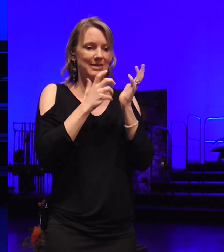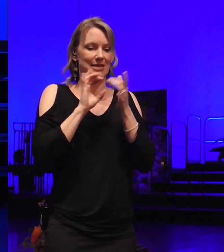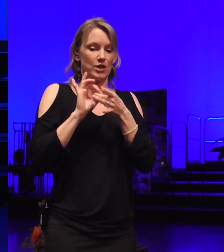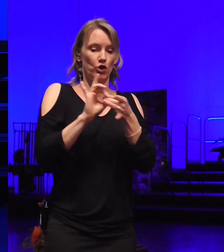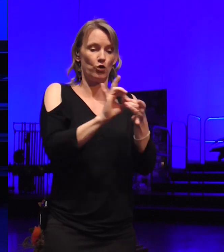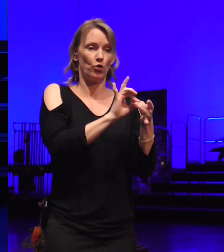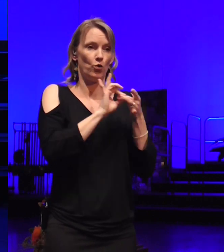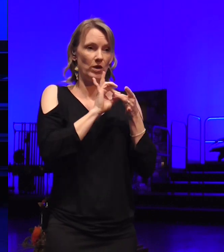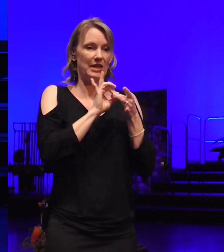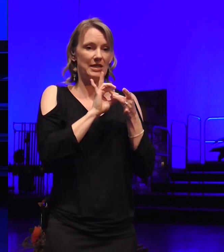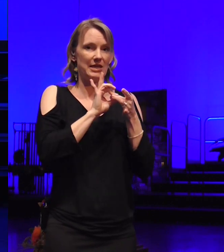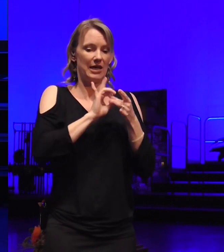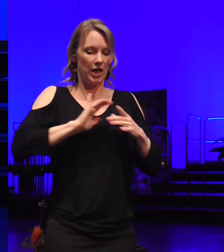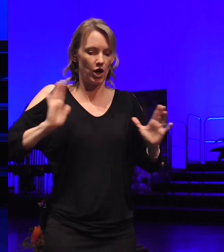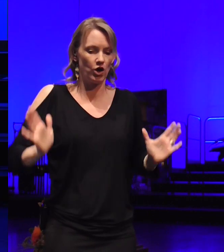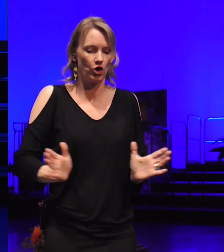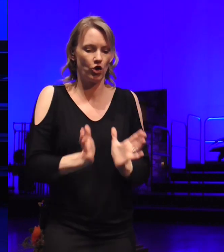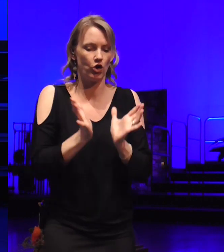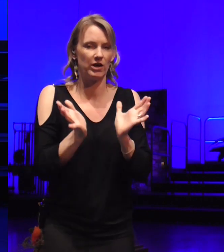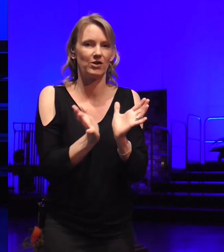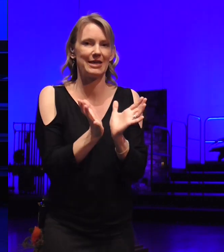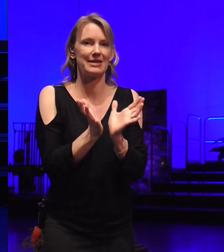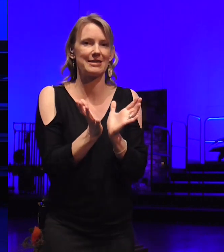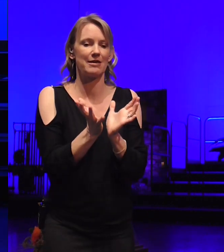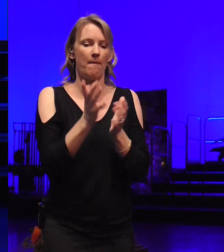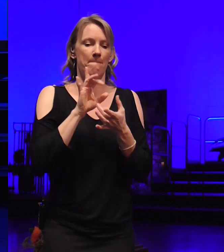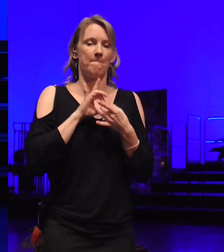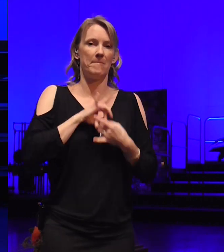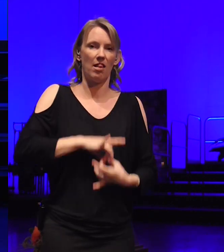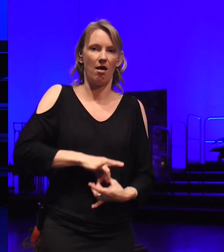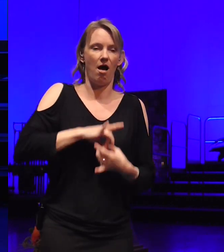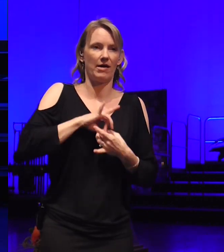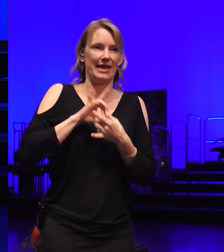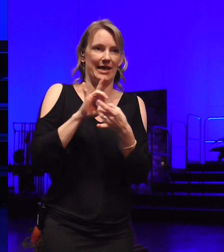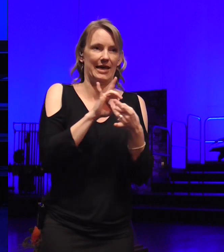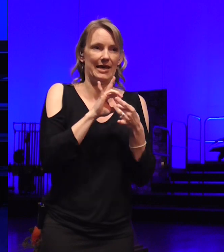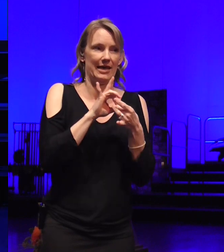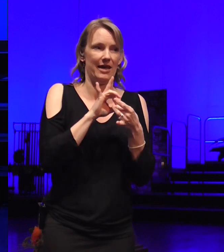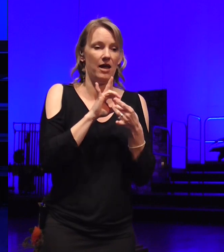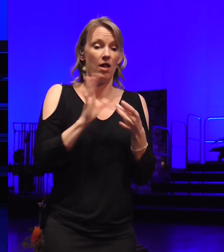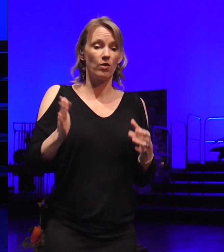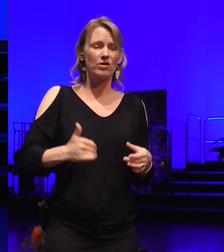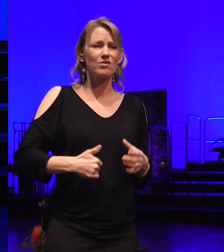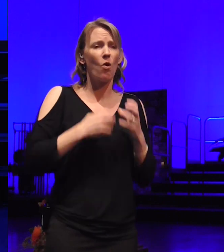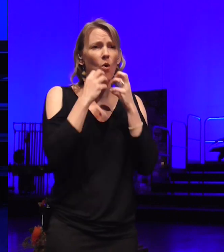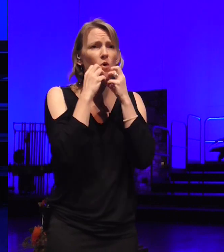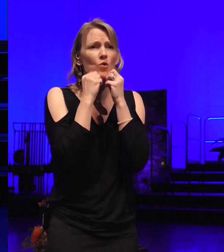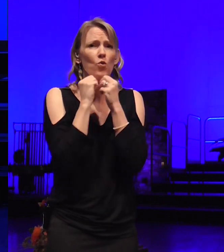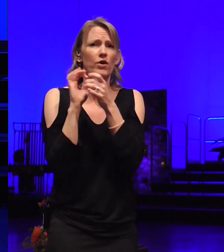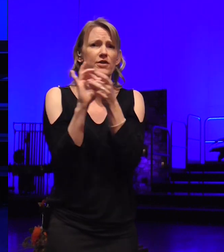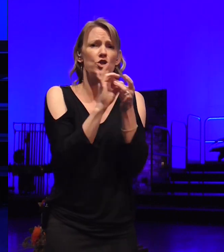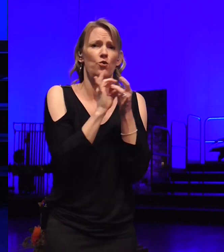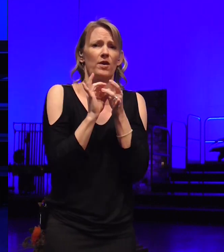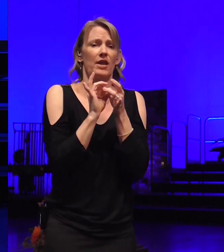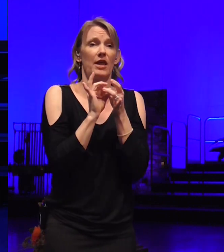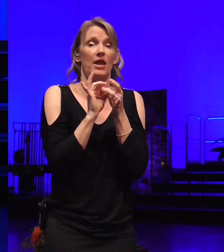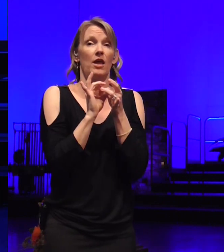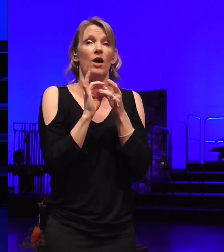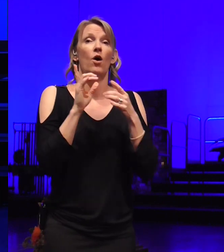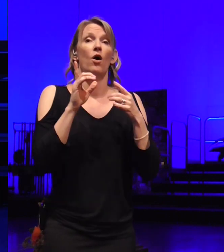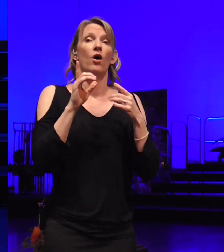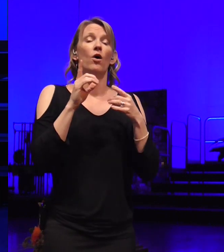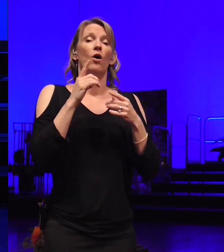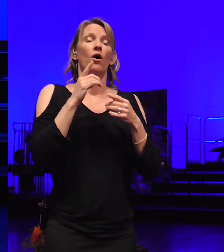unity fosters belonging. The soul adores unity. What you